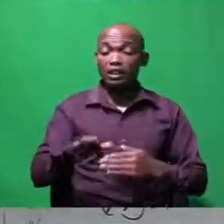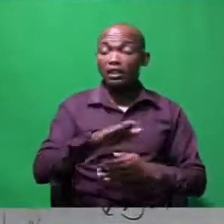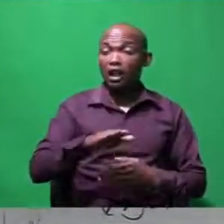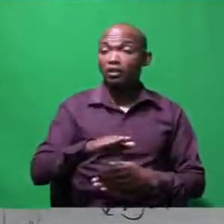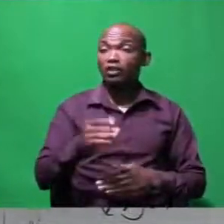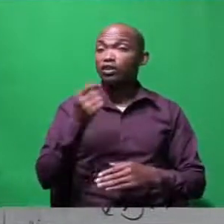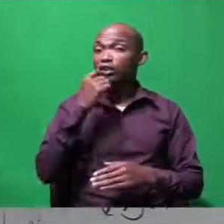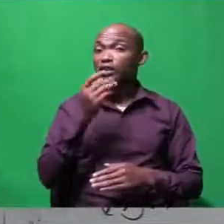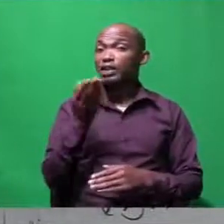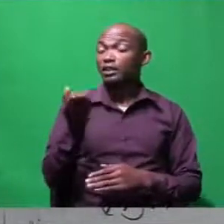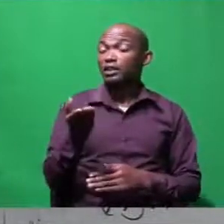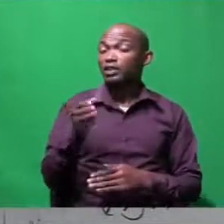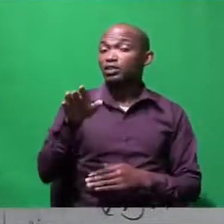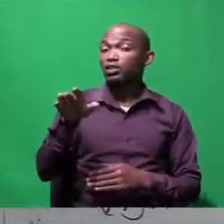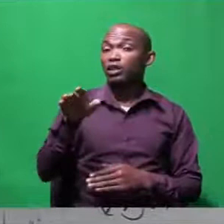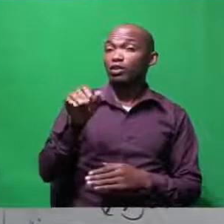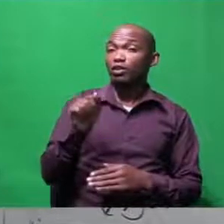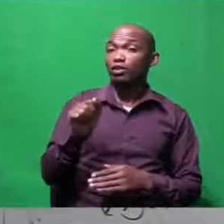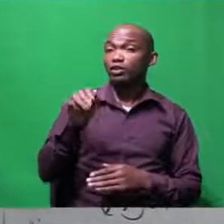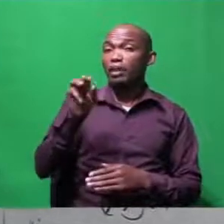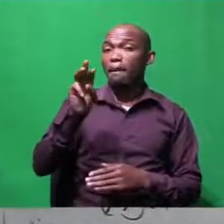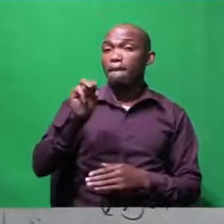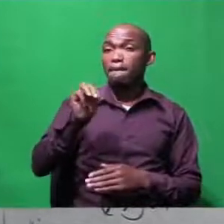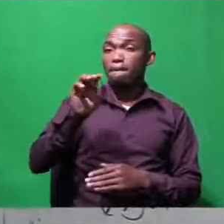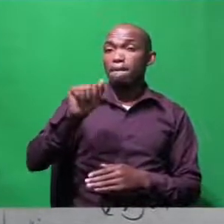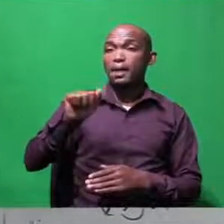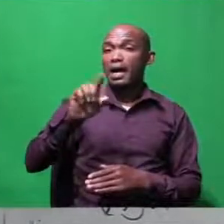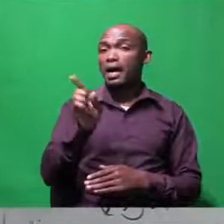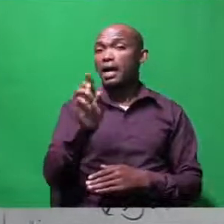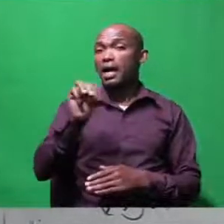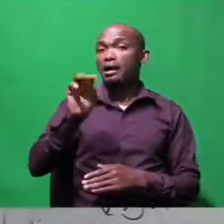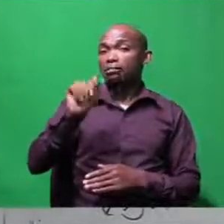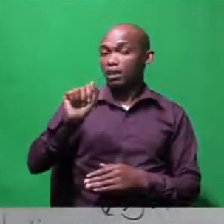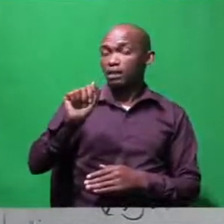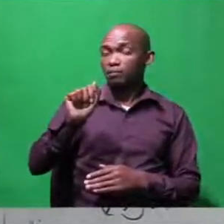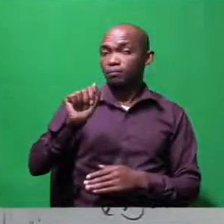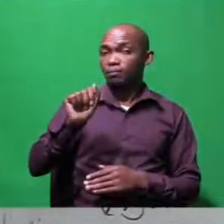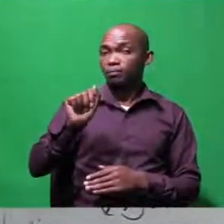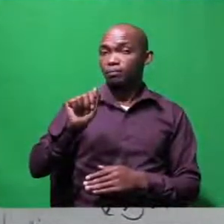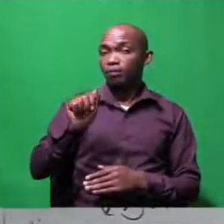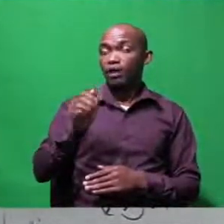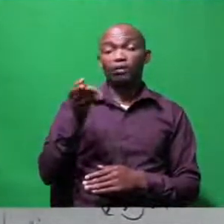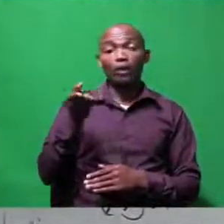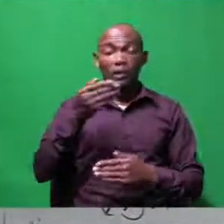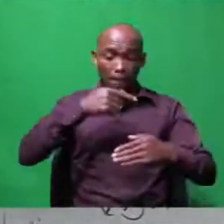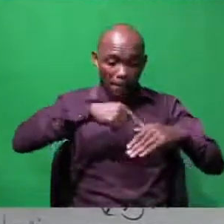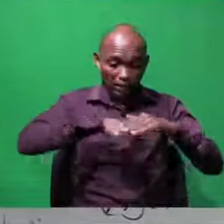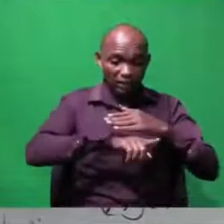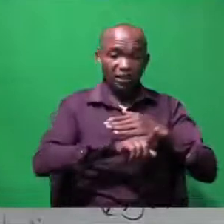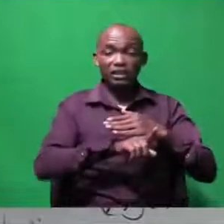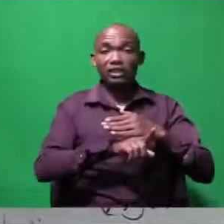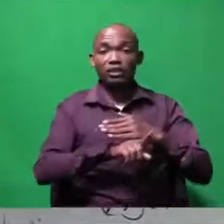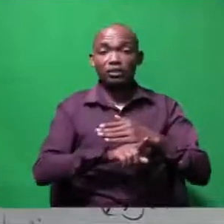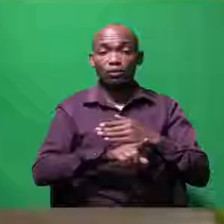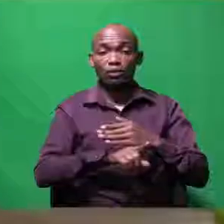say is called what? Magma. So the magma, when it penetrates to the